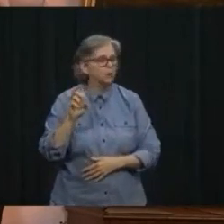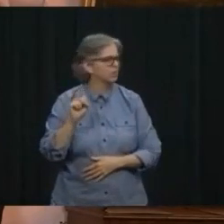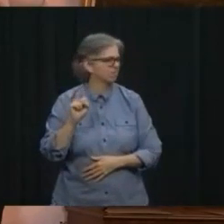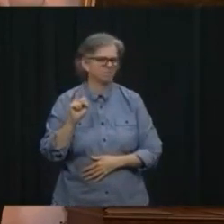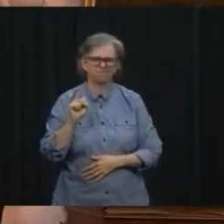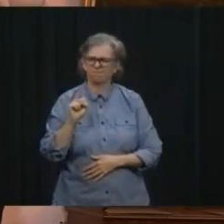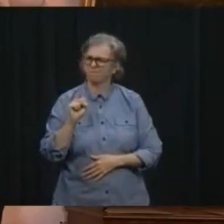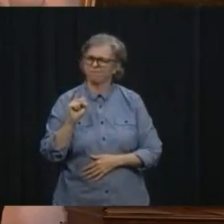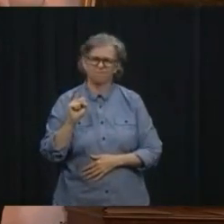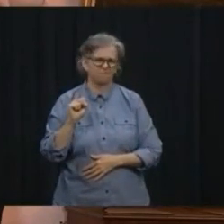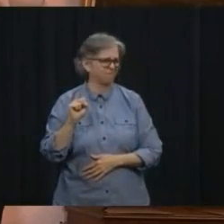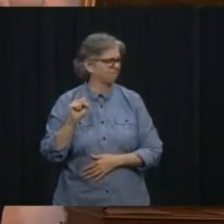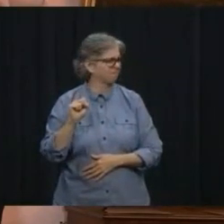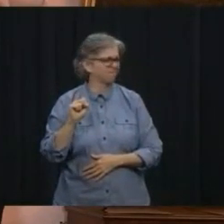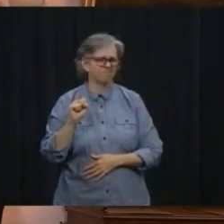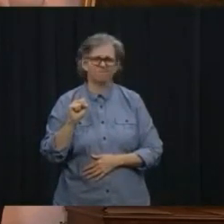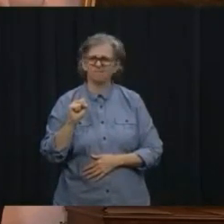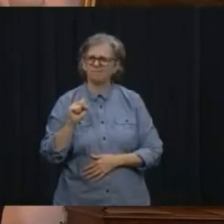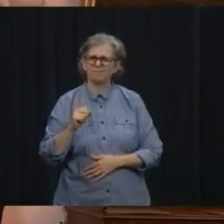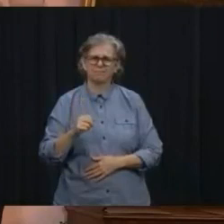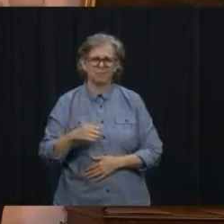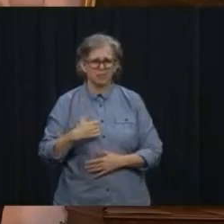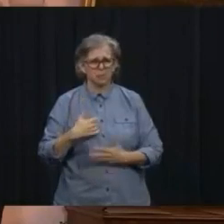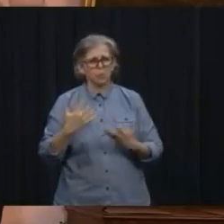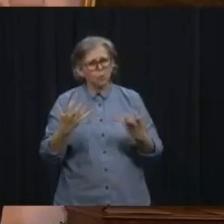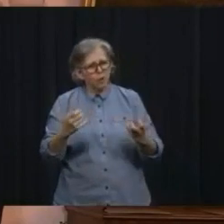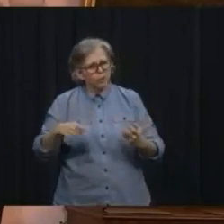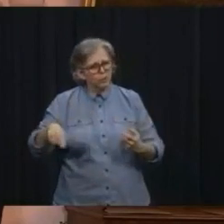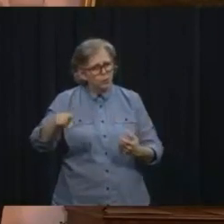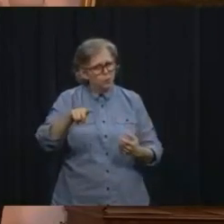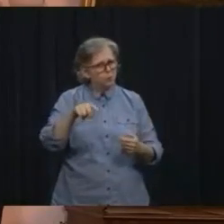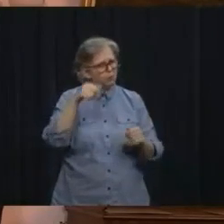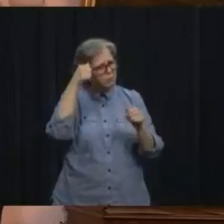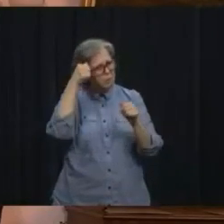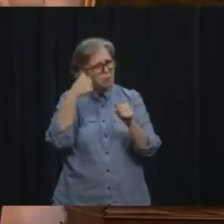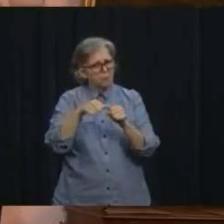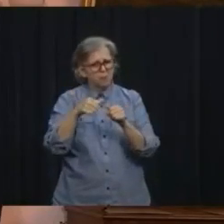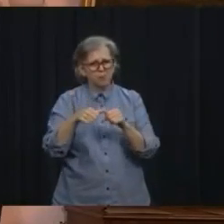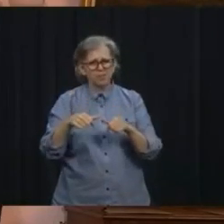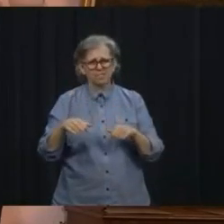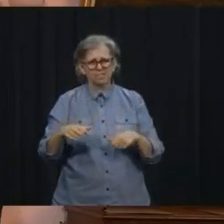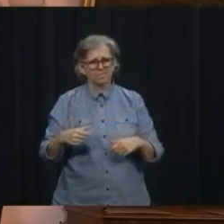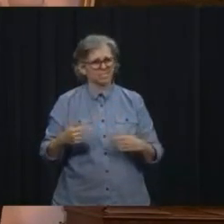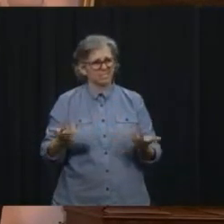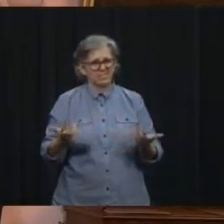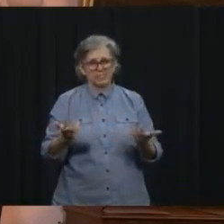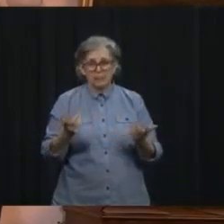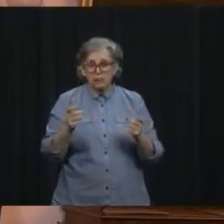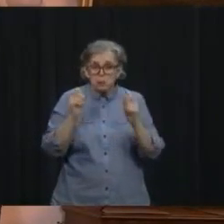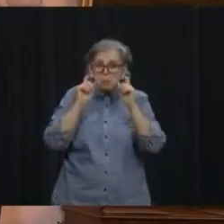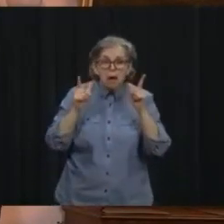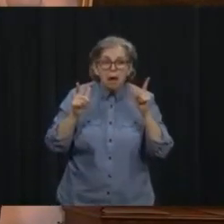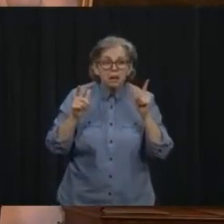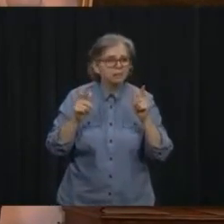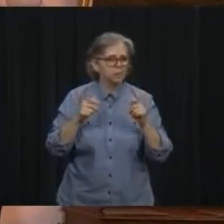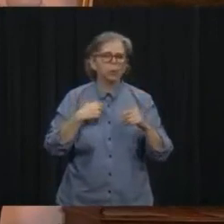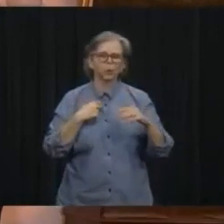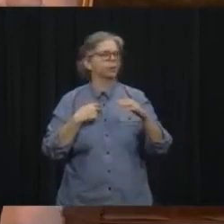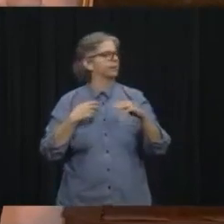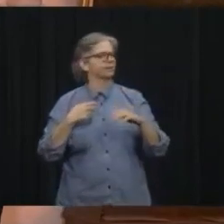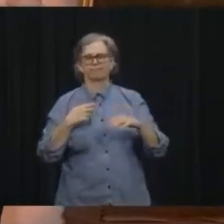remember that none of this is really a surprise. We should take this very,